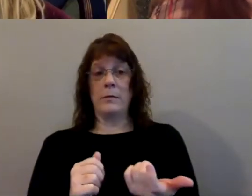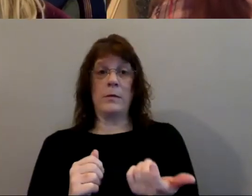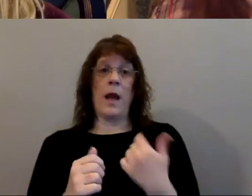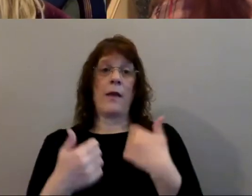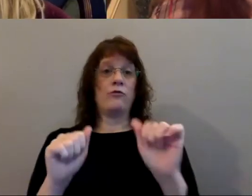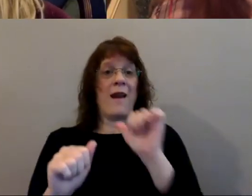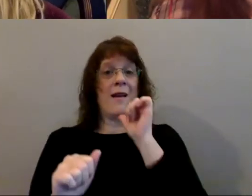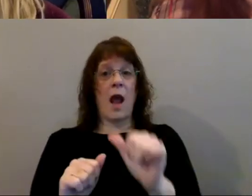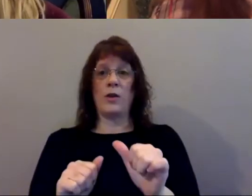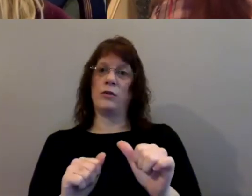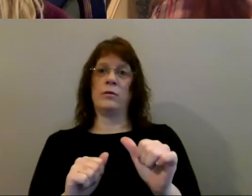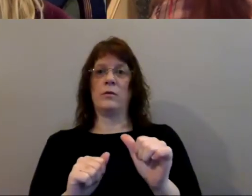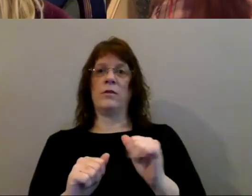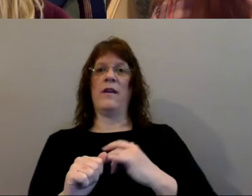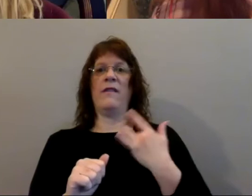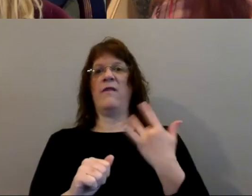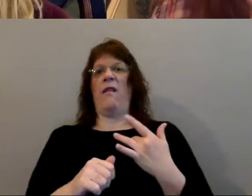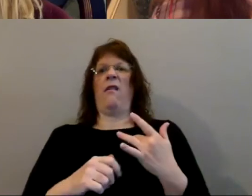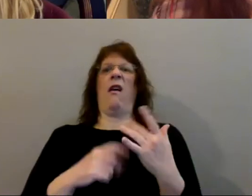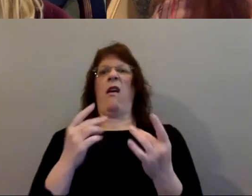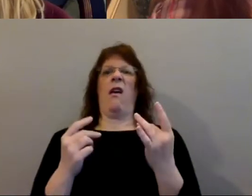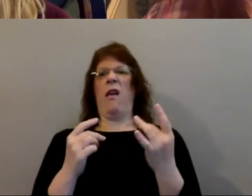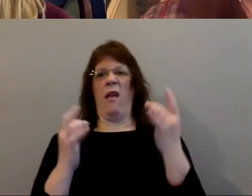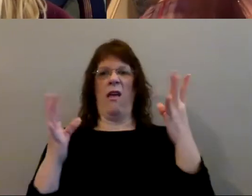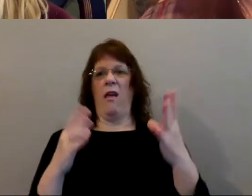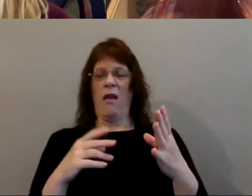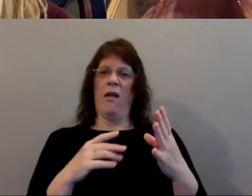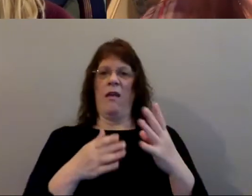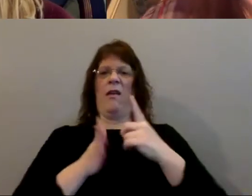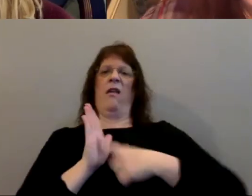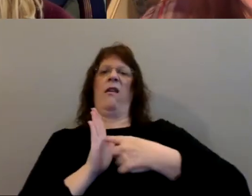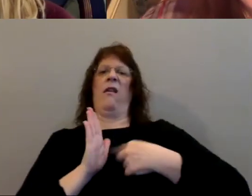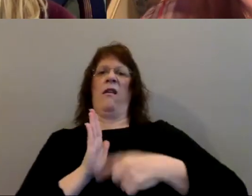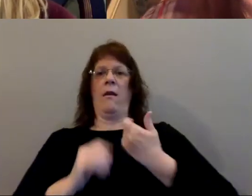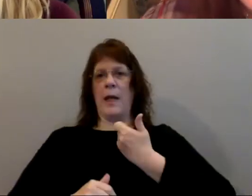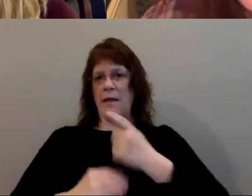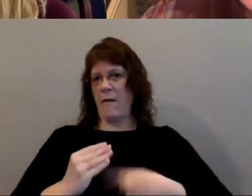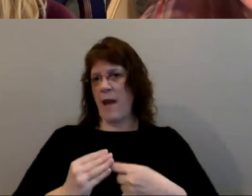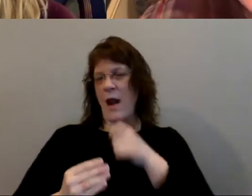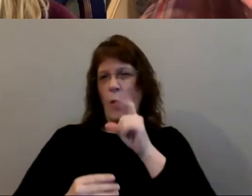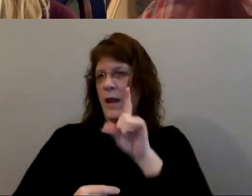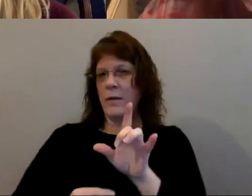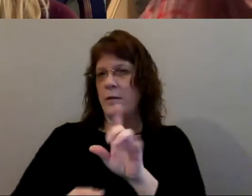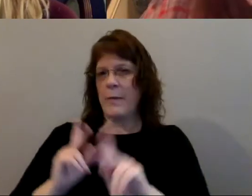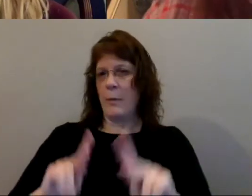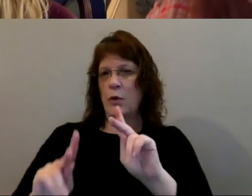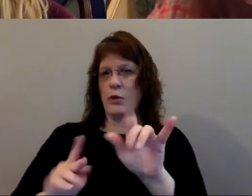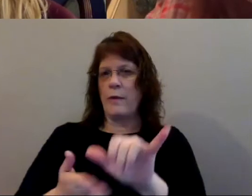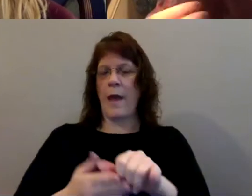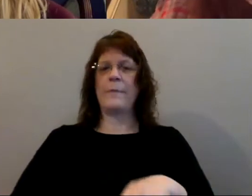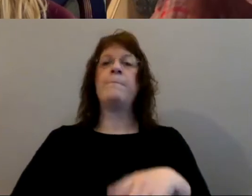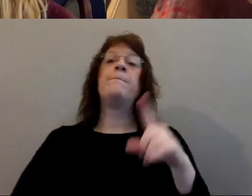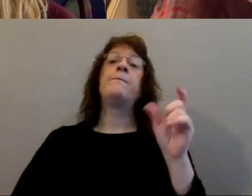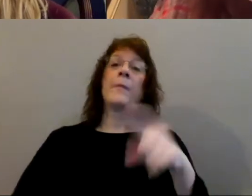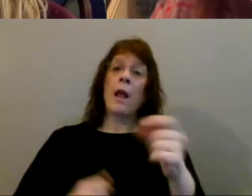to like beat myself up over it. I don't think people should beat themselves up over this. So a lot of people kind of raise their eyebrows